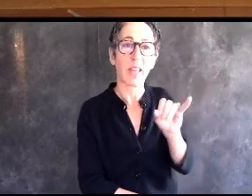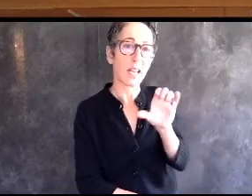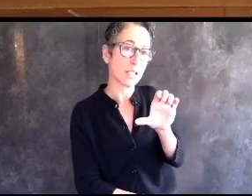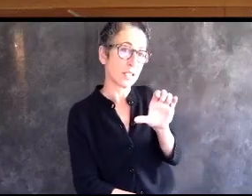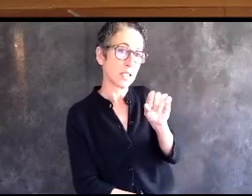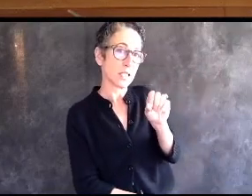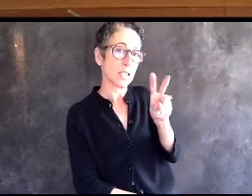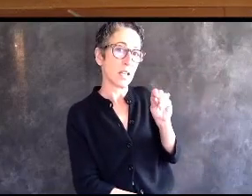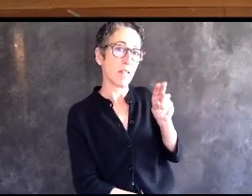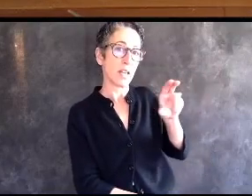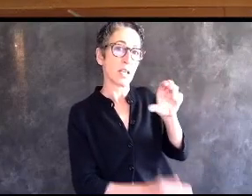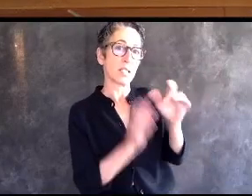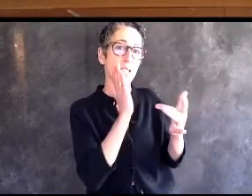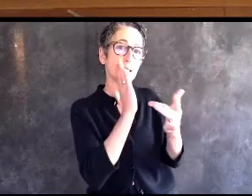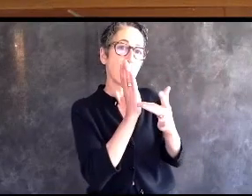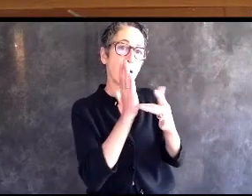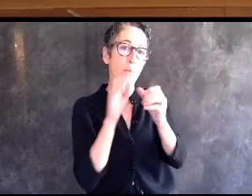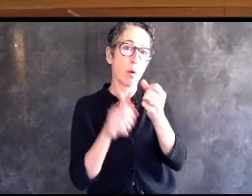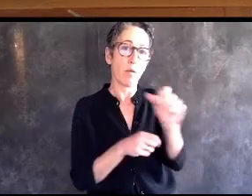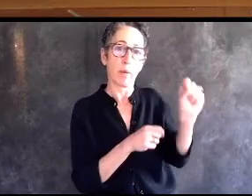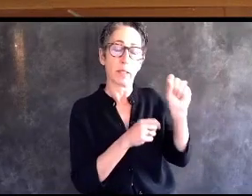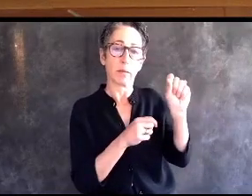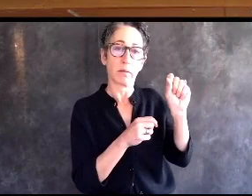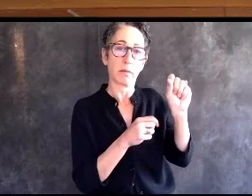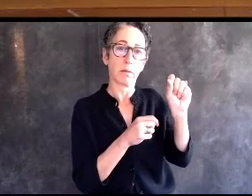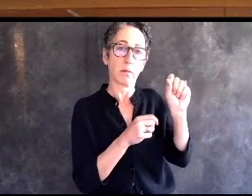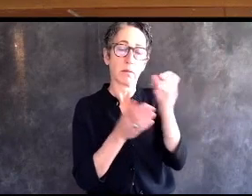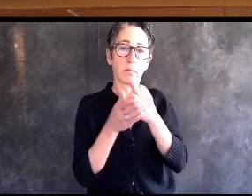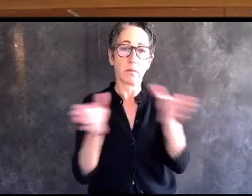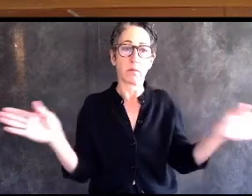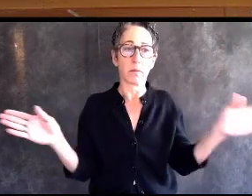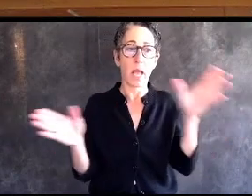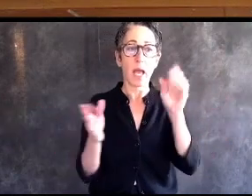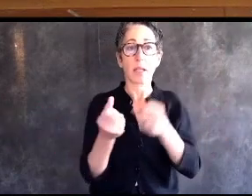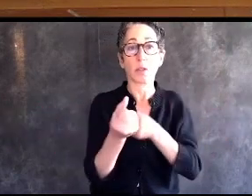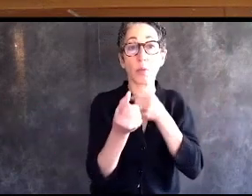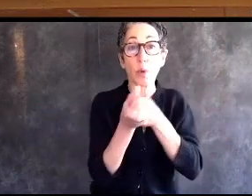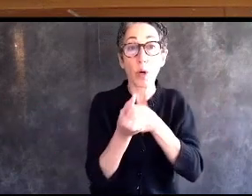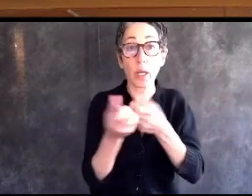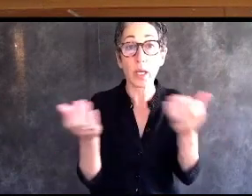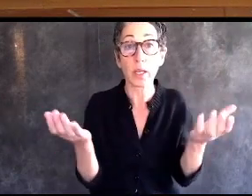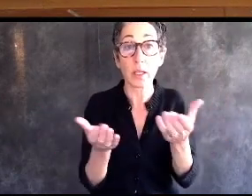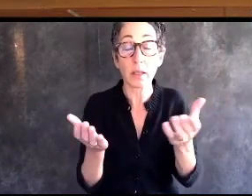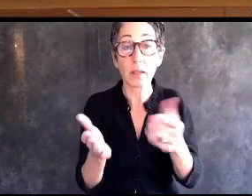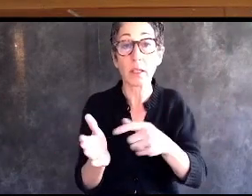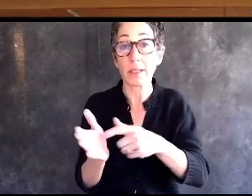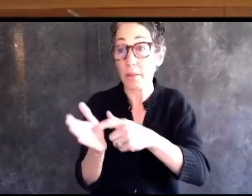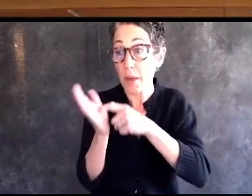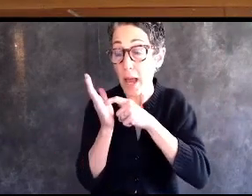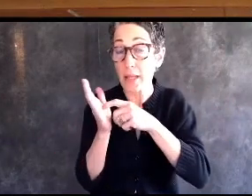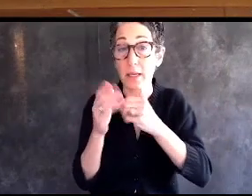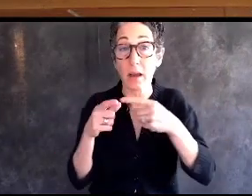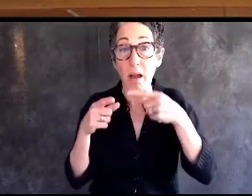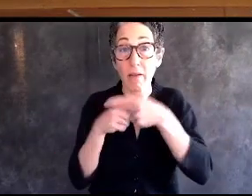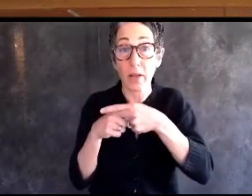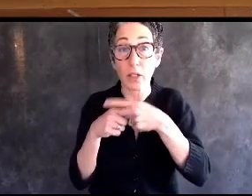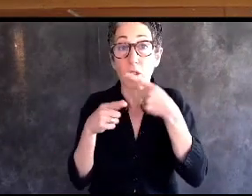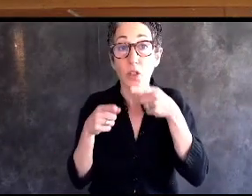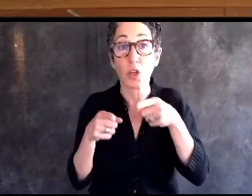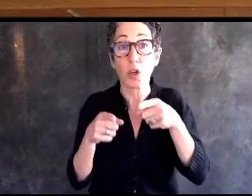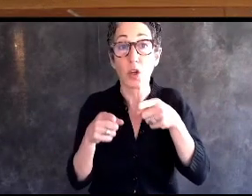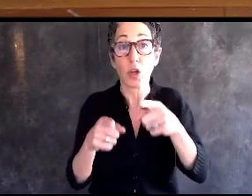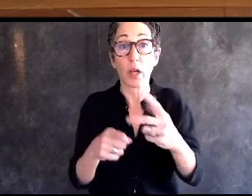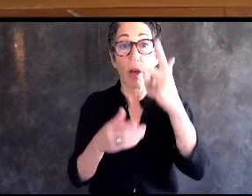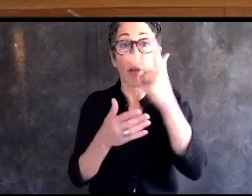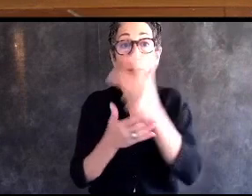in 2014, she provided support to broadcast the demands and resolve conflicts during a 3-week occupation of